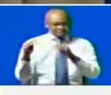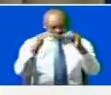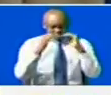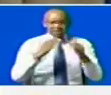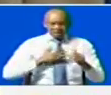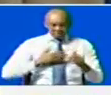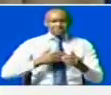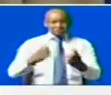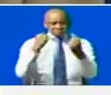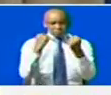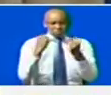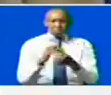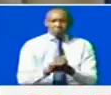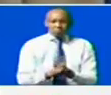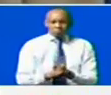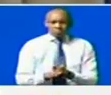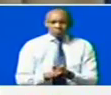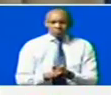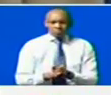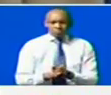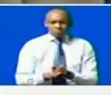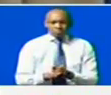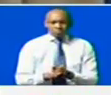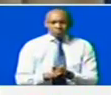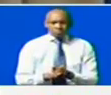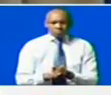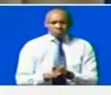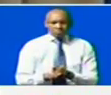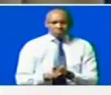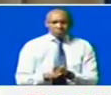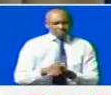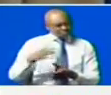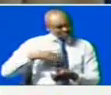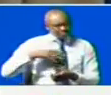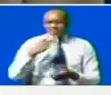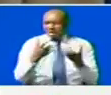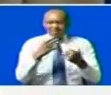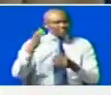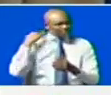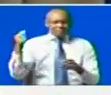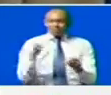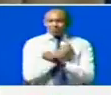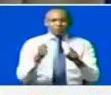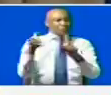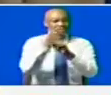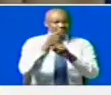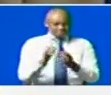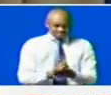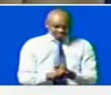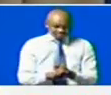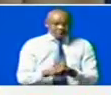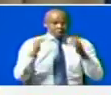democracy than many would ever have realized. The